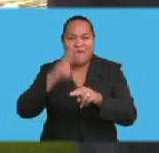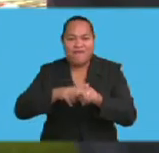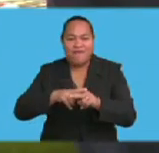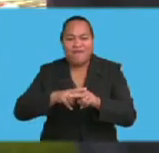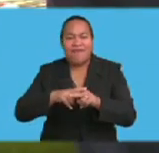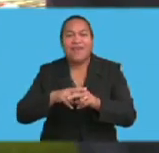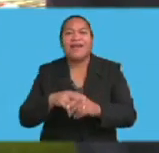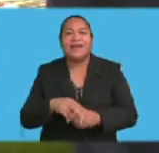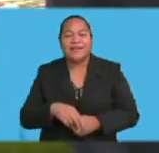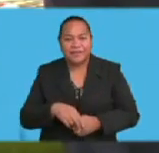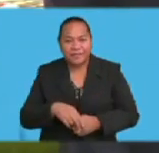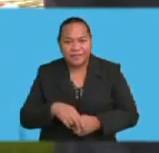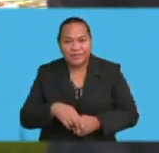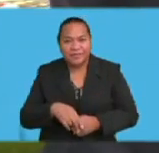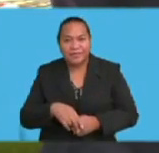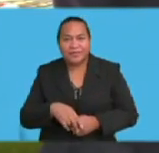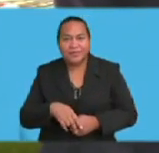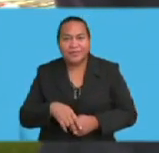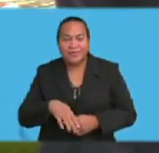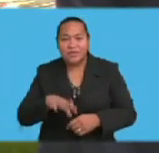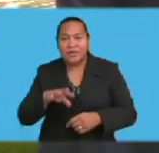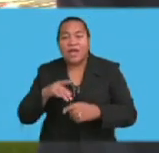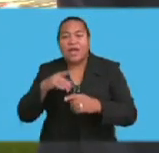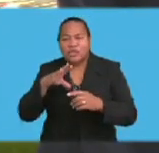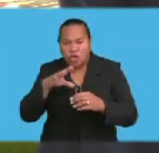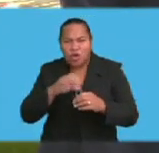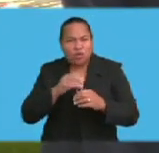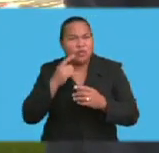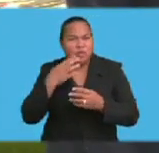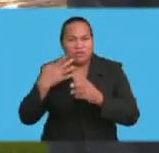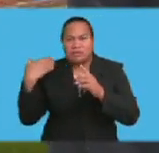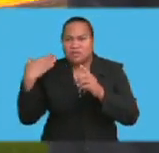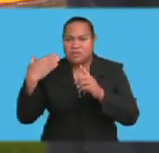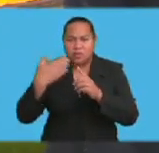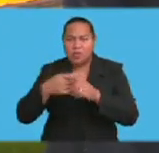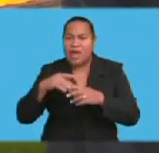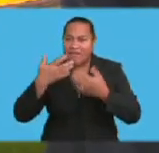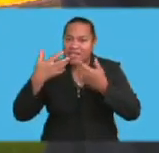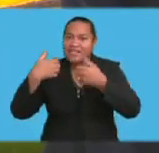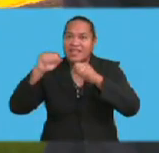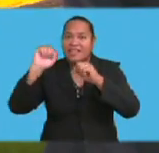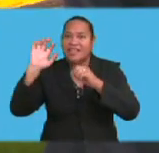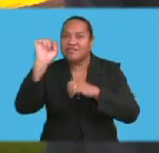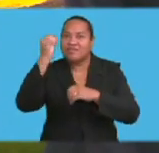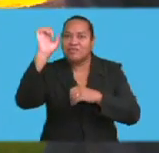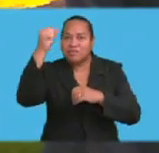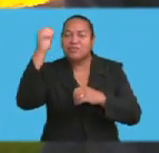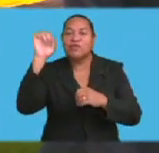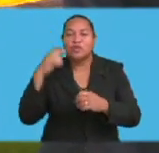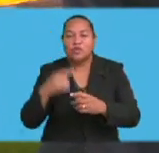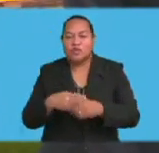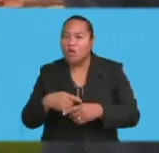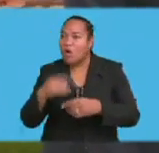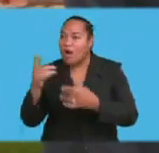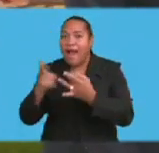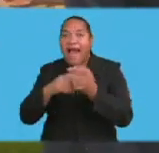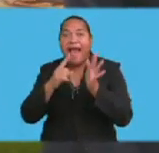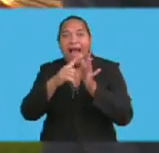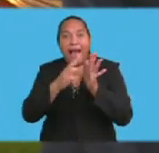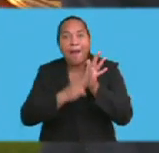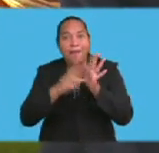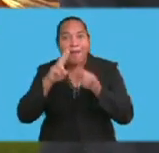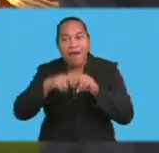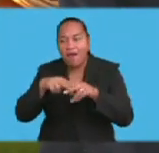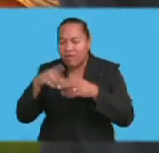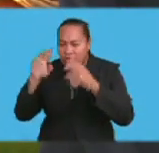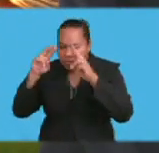the Benny Marama government and of course under the Fiji First government. The success of these reforms have been validated independently by the IMF